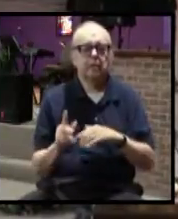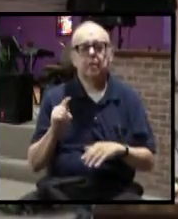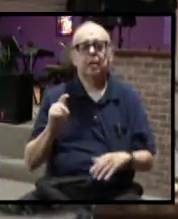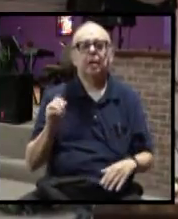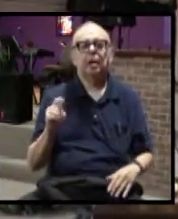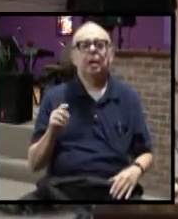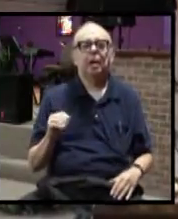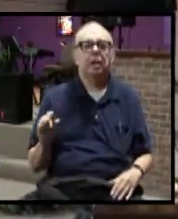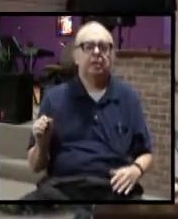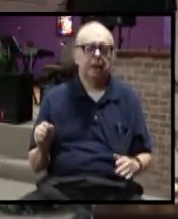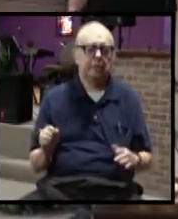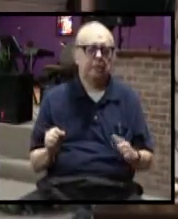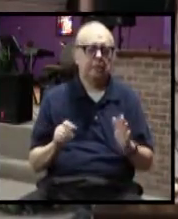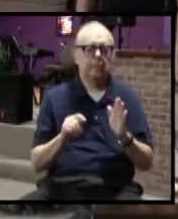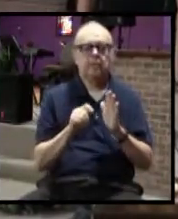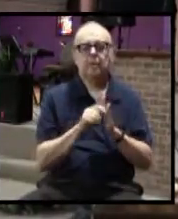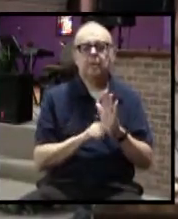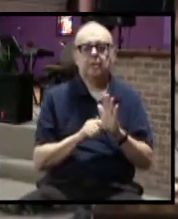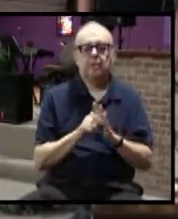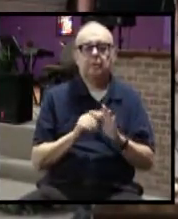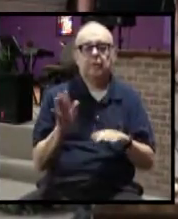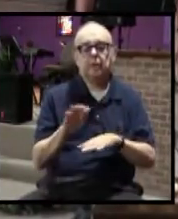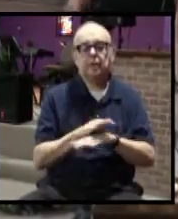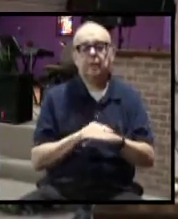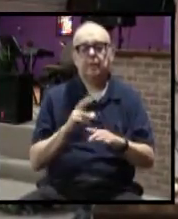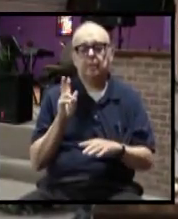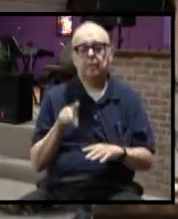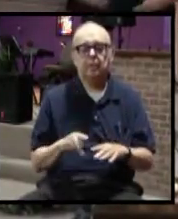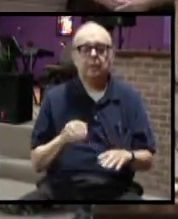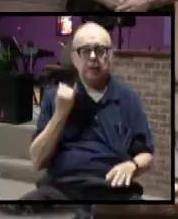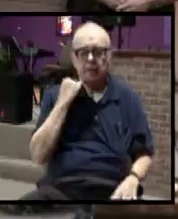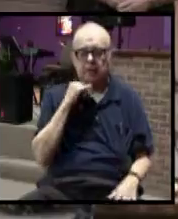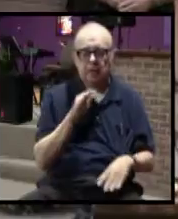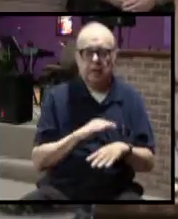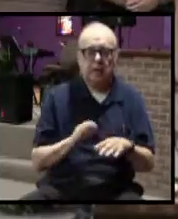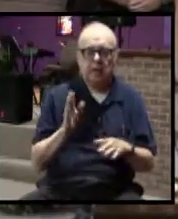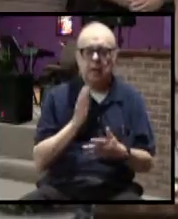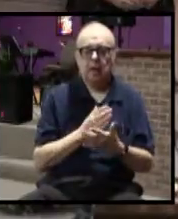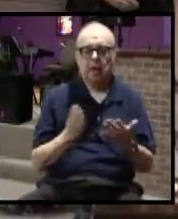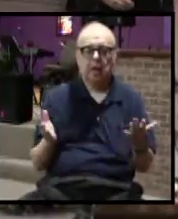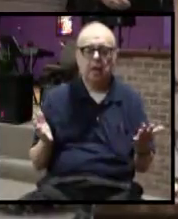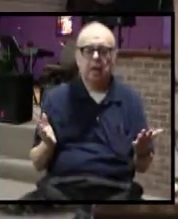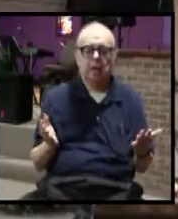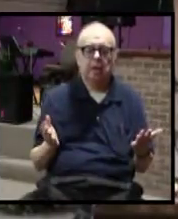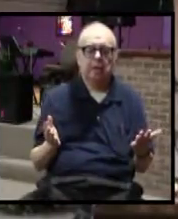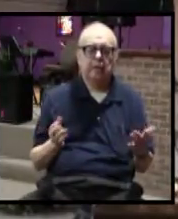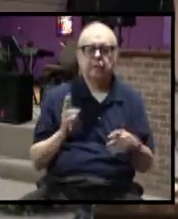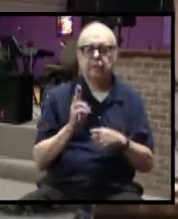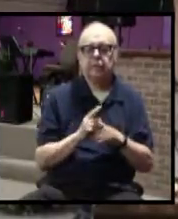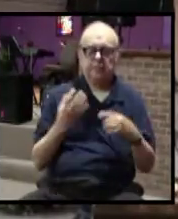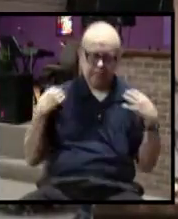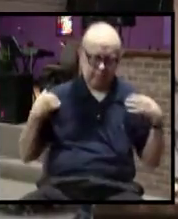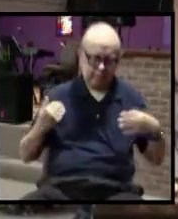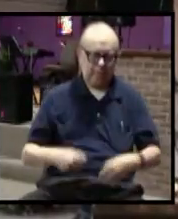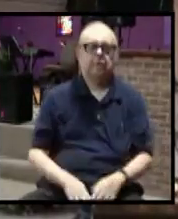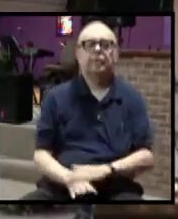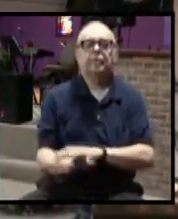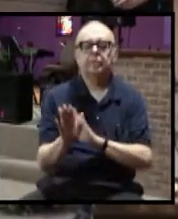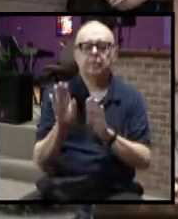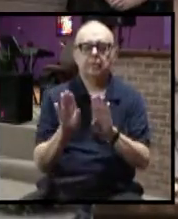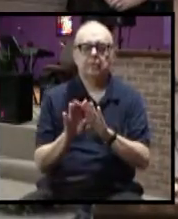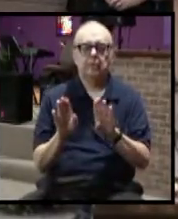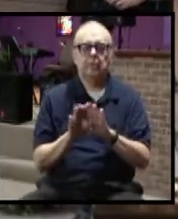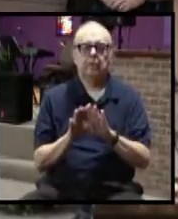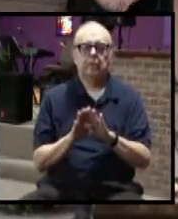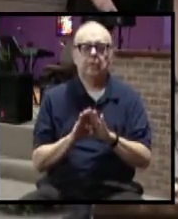If you come in with tattoos, you better cover them up. If you don't, they've got something that you can put on